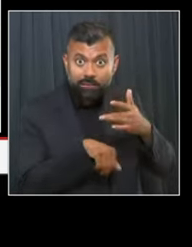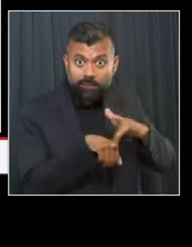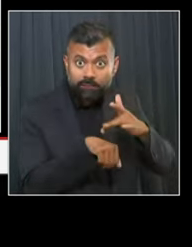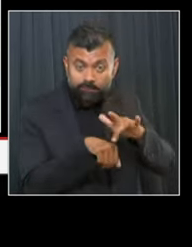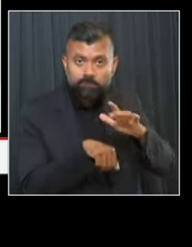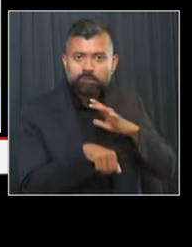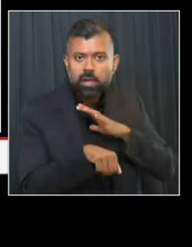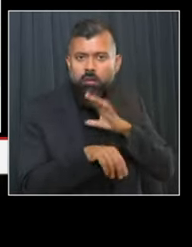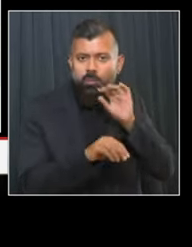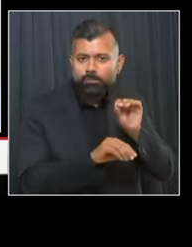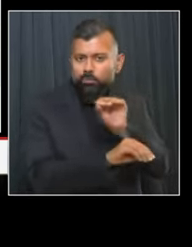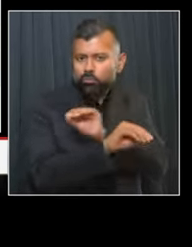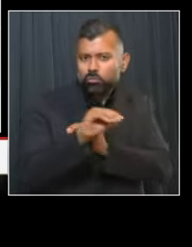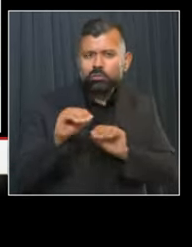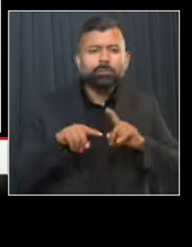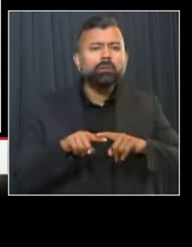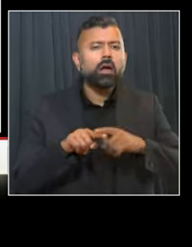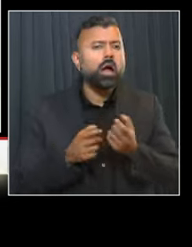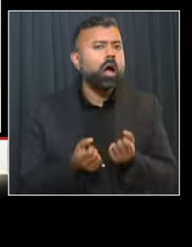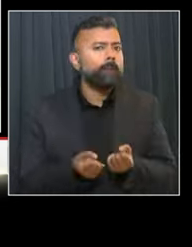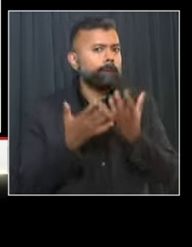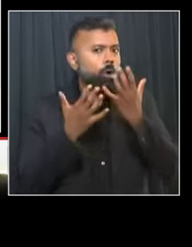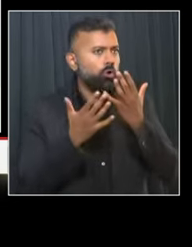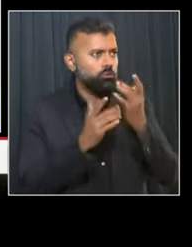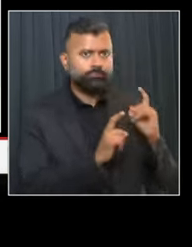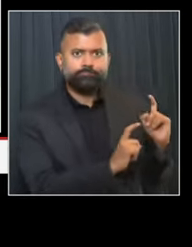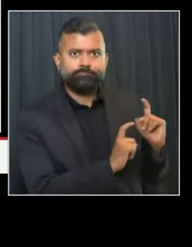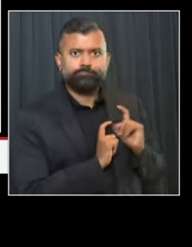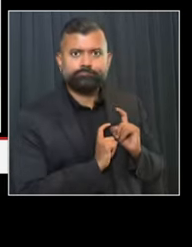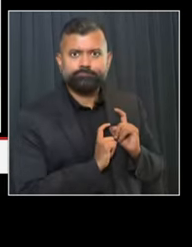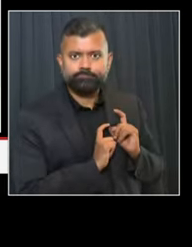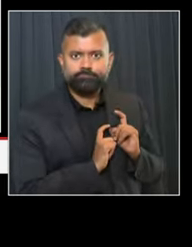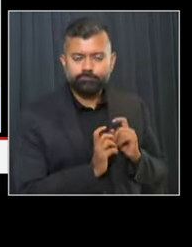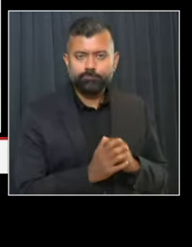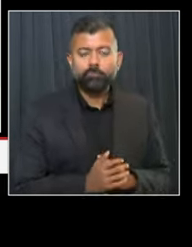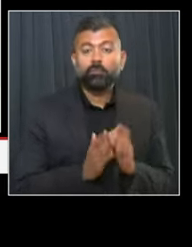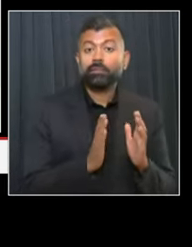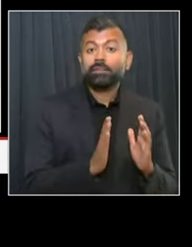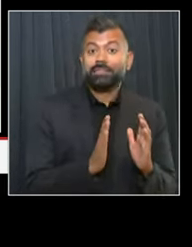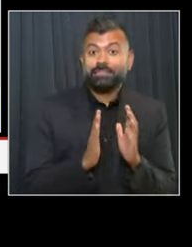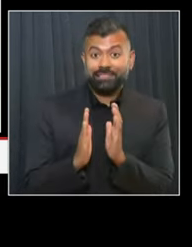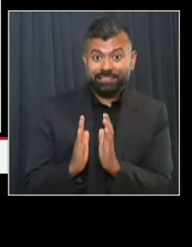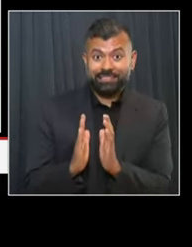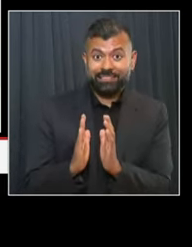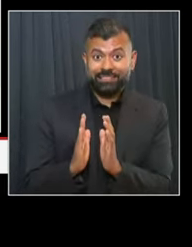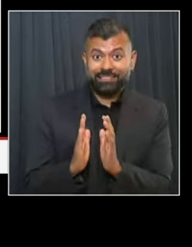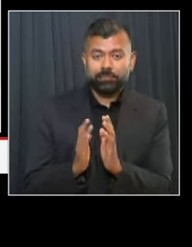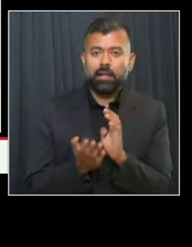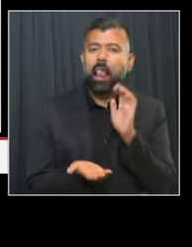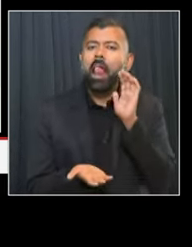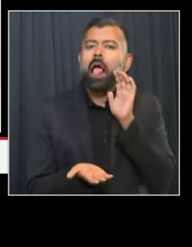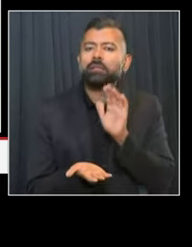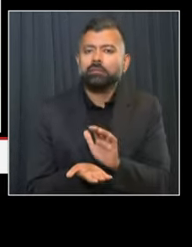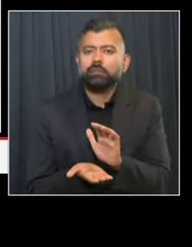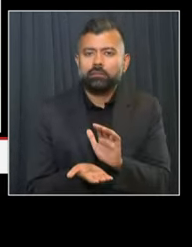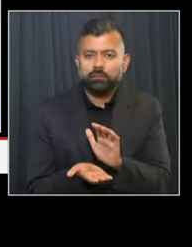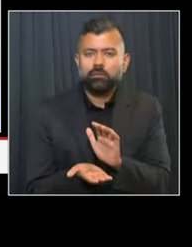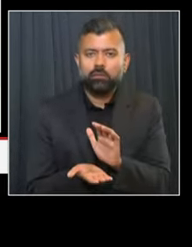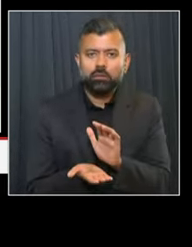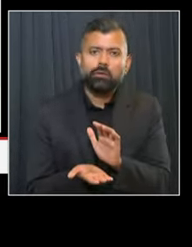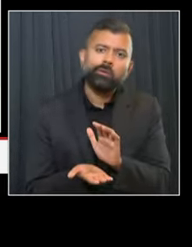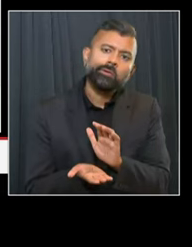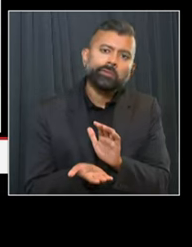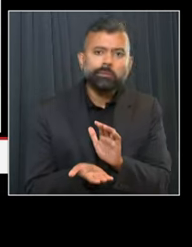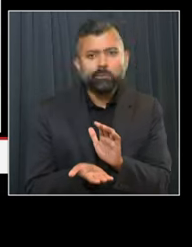about $243 million of reductions, including stopping new programs that had not yet started. We saved about $100 million